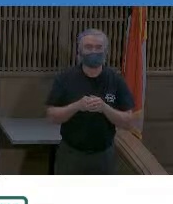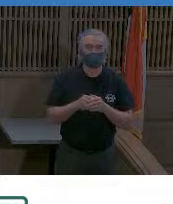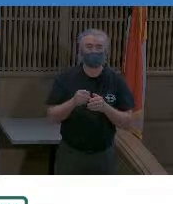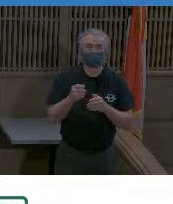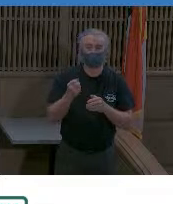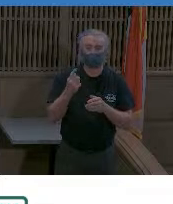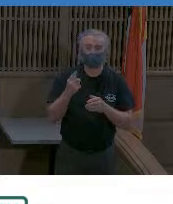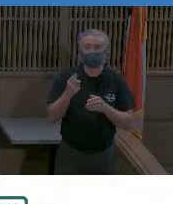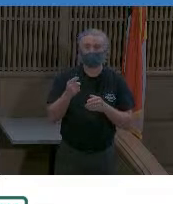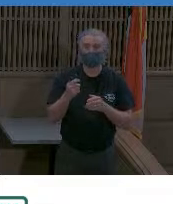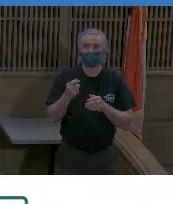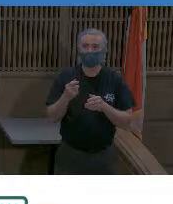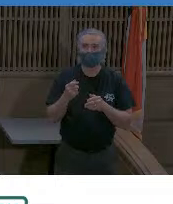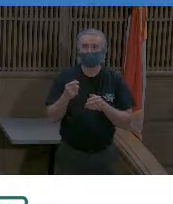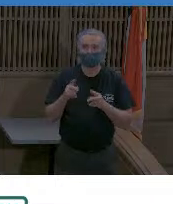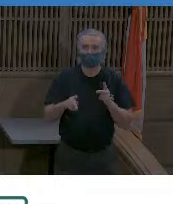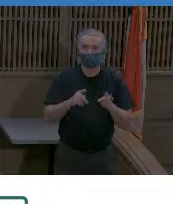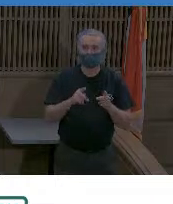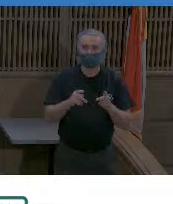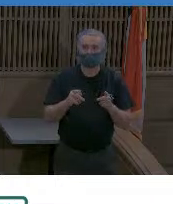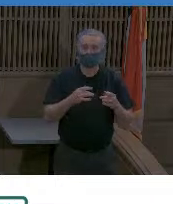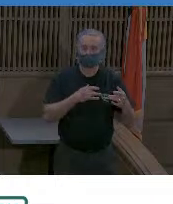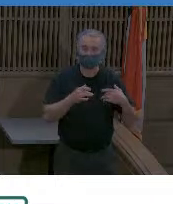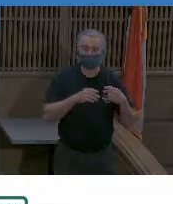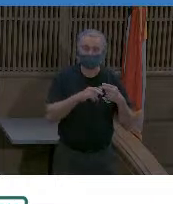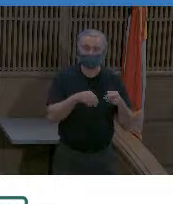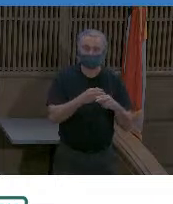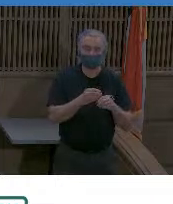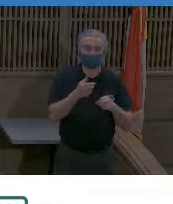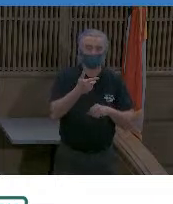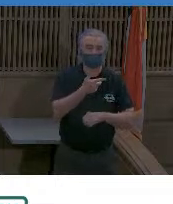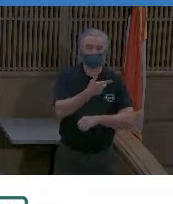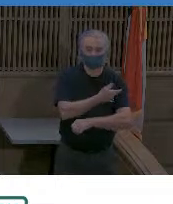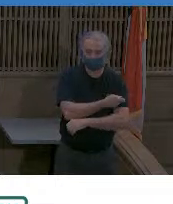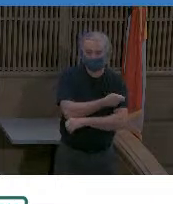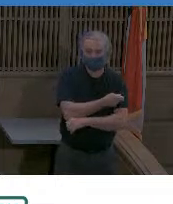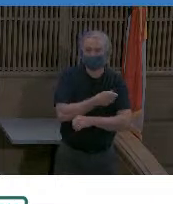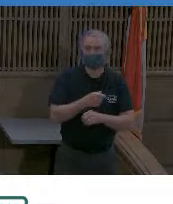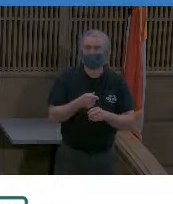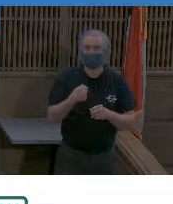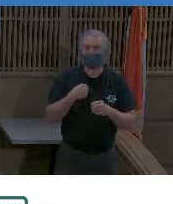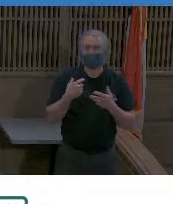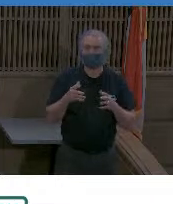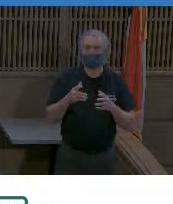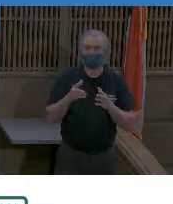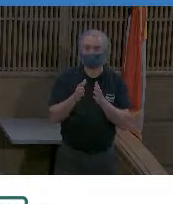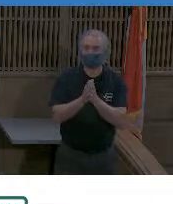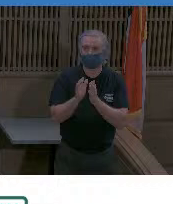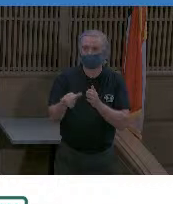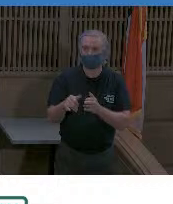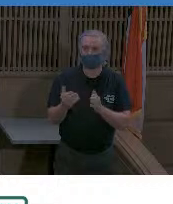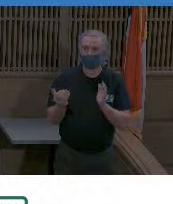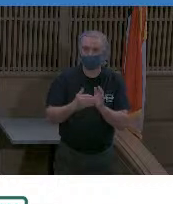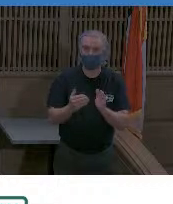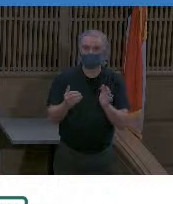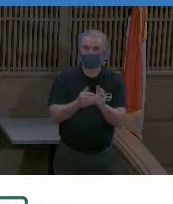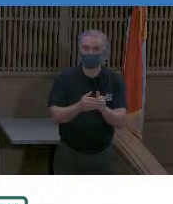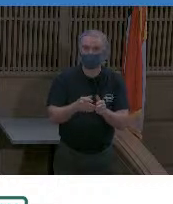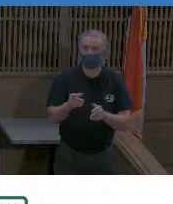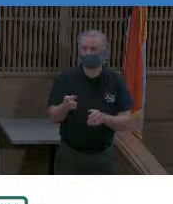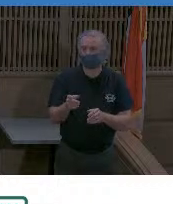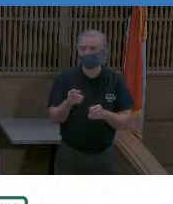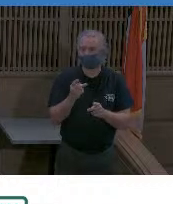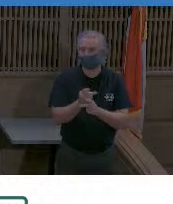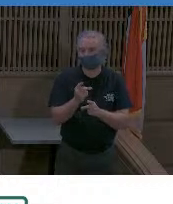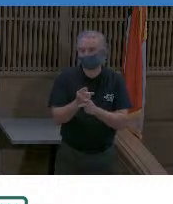comes from. People, worry about vaccinations and they have different concerns. But I've asked that again and again and again, and resoundingly the